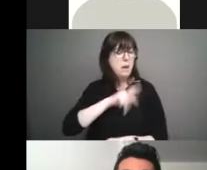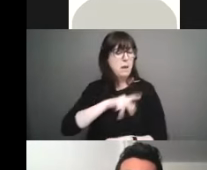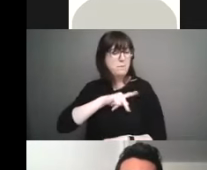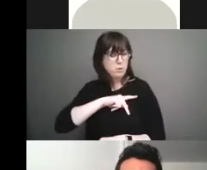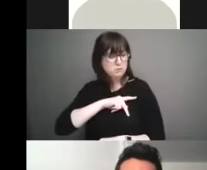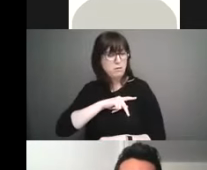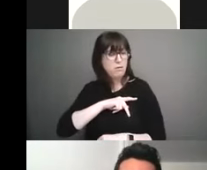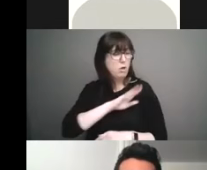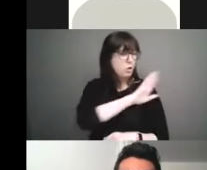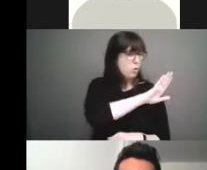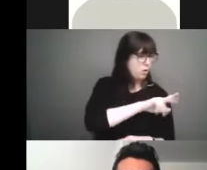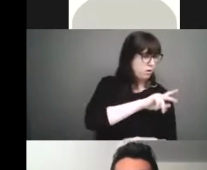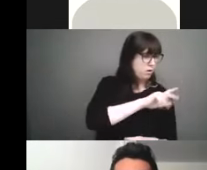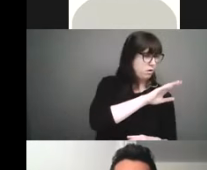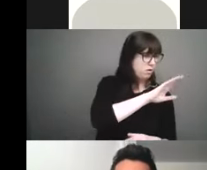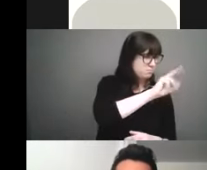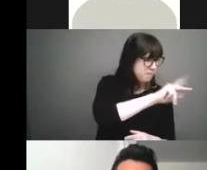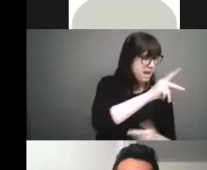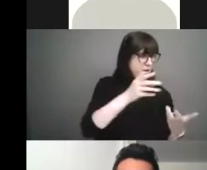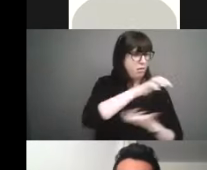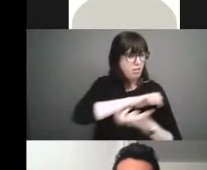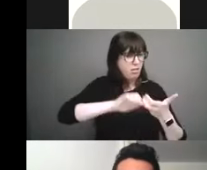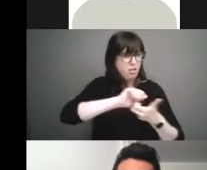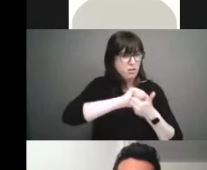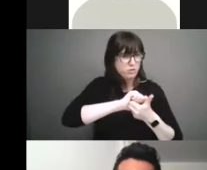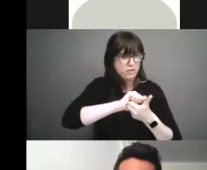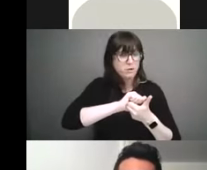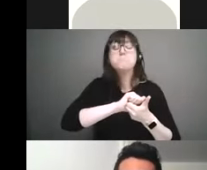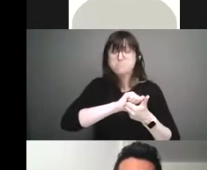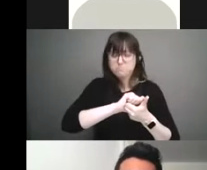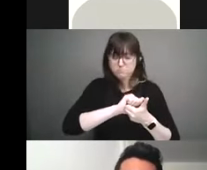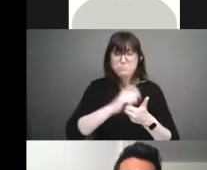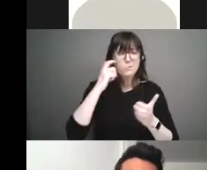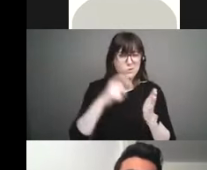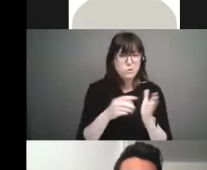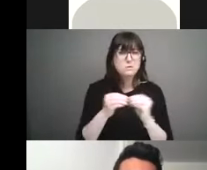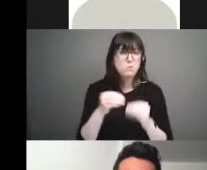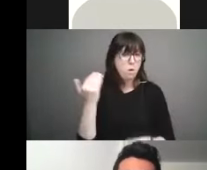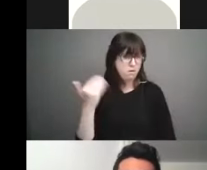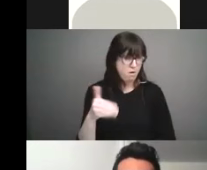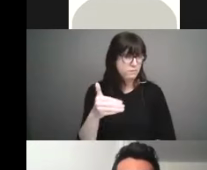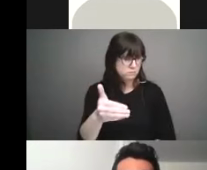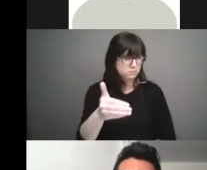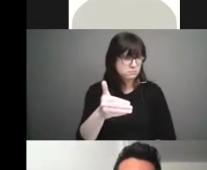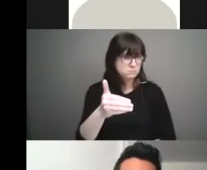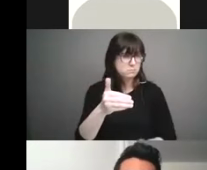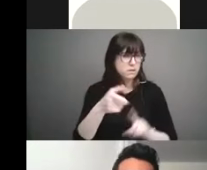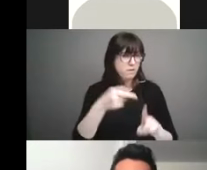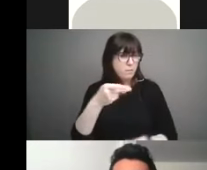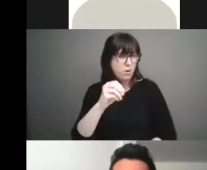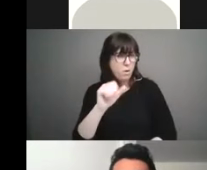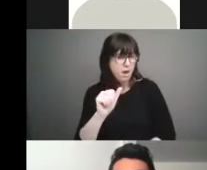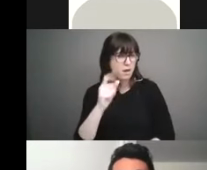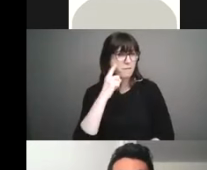with the assets of the grantor. This is something that's done more often than you'd think by attorneys for